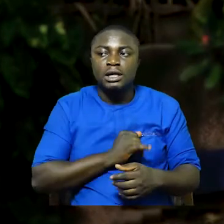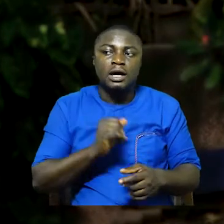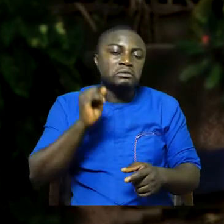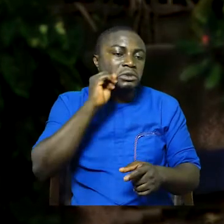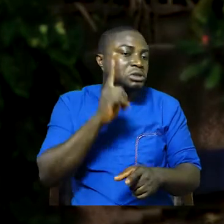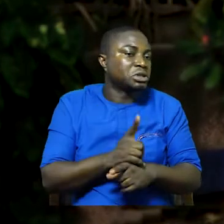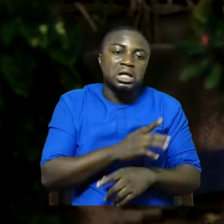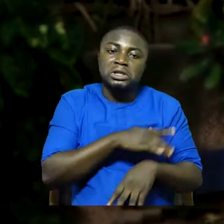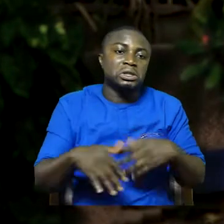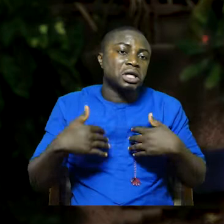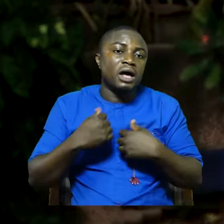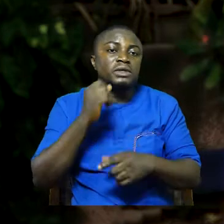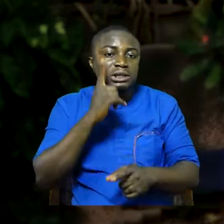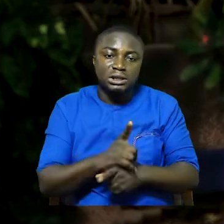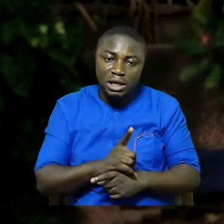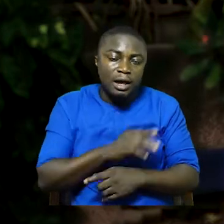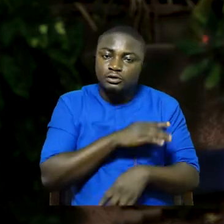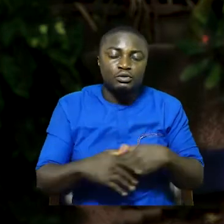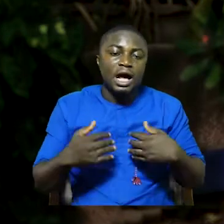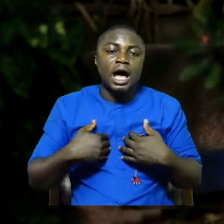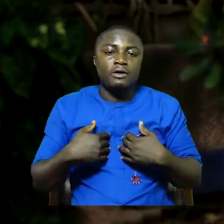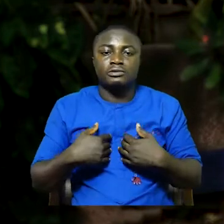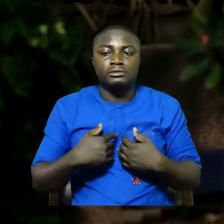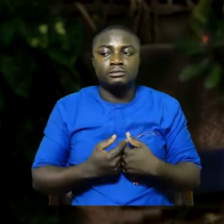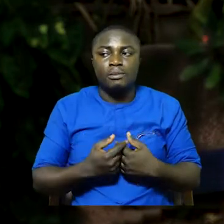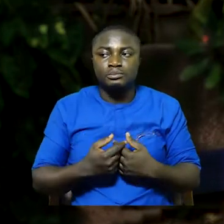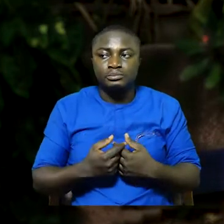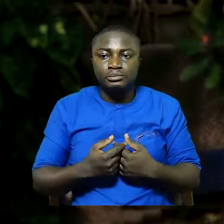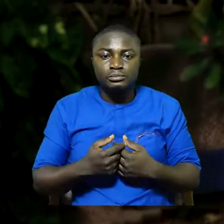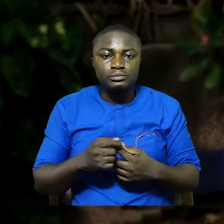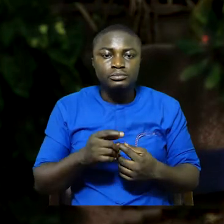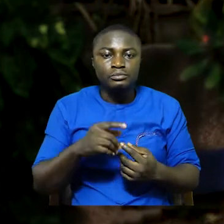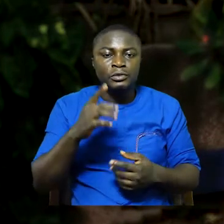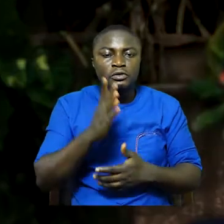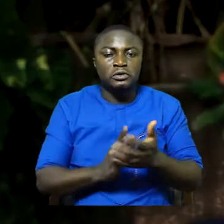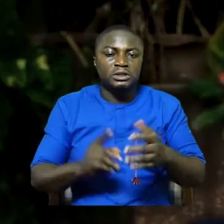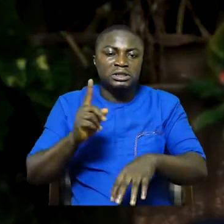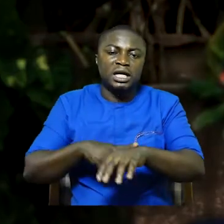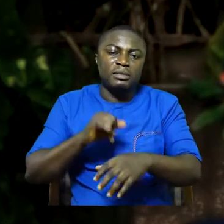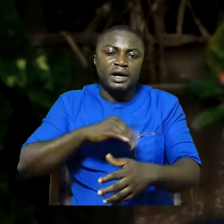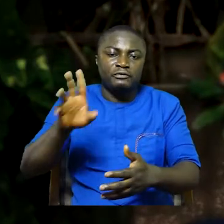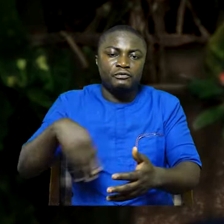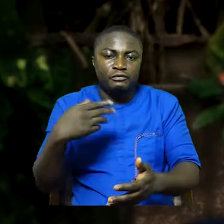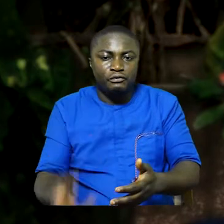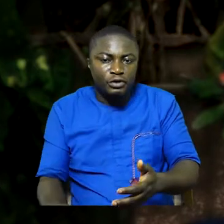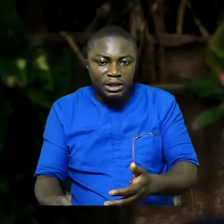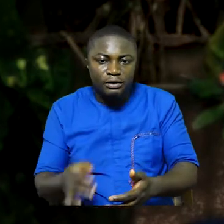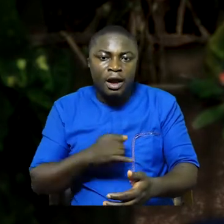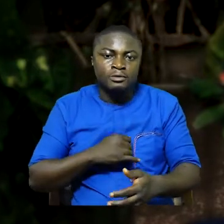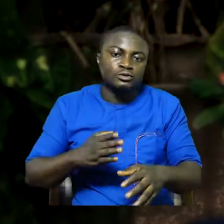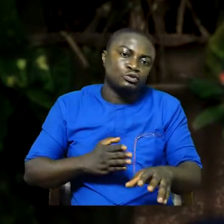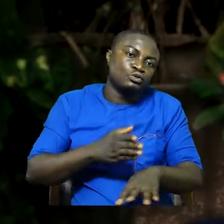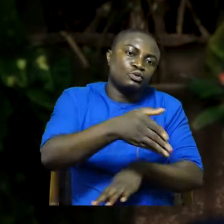yet. I don't have a sister, like I said earlier, a biological sister. Yes. There was even a time I fell down my